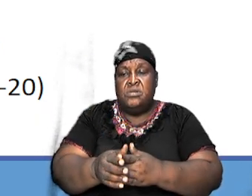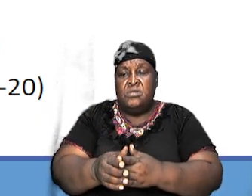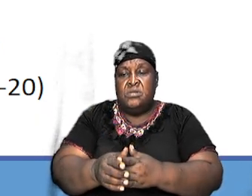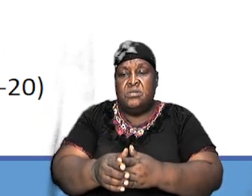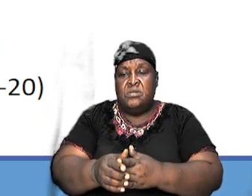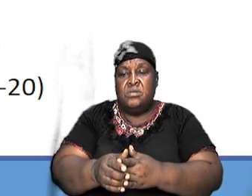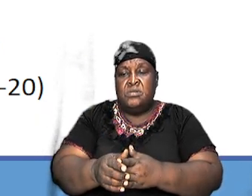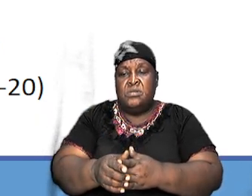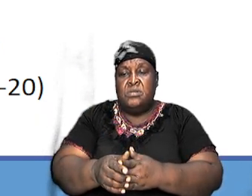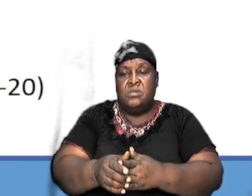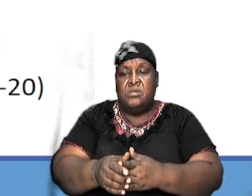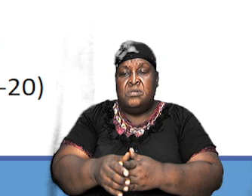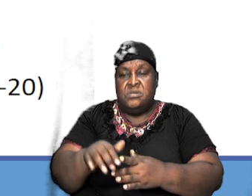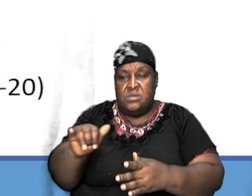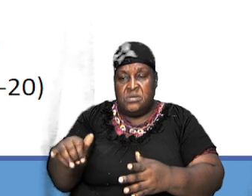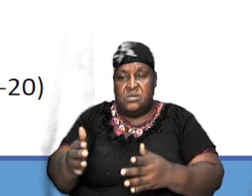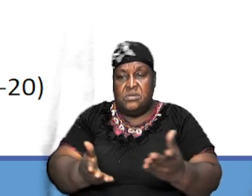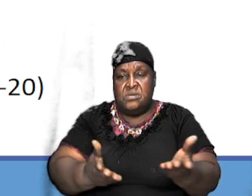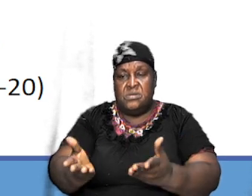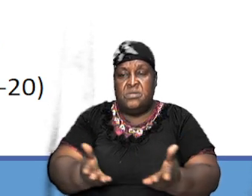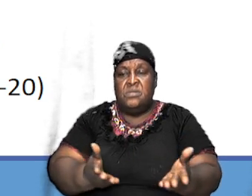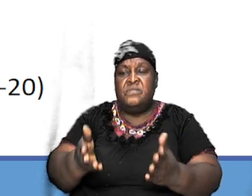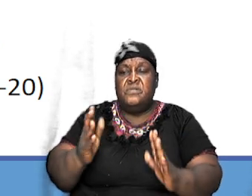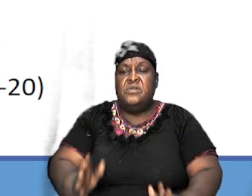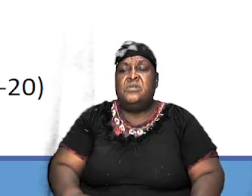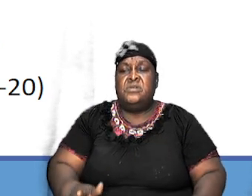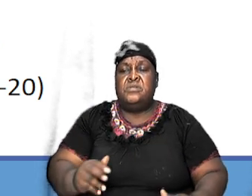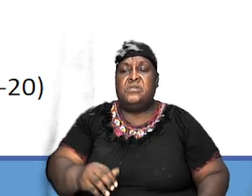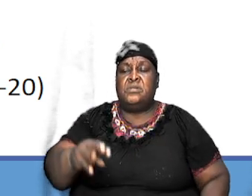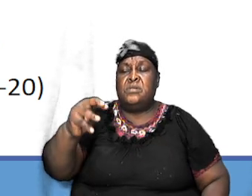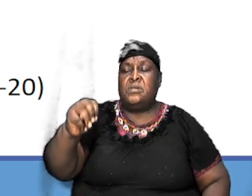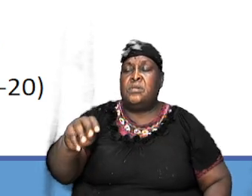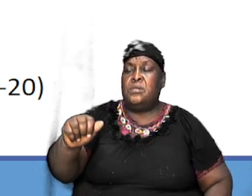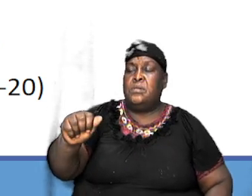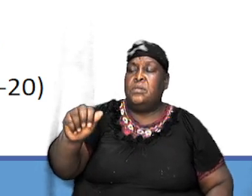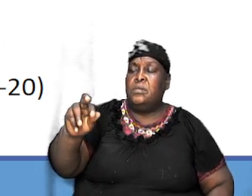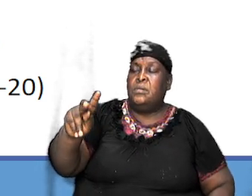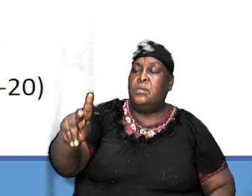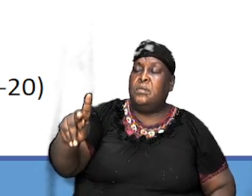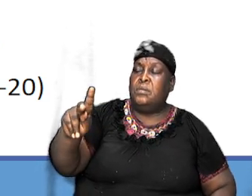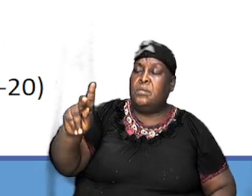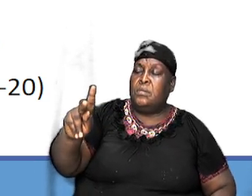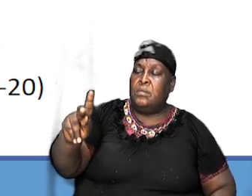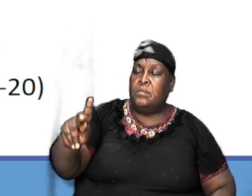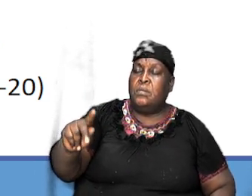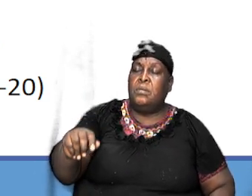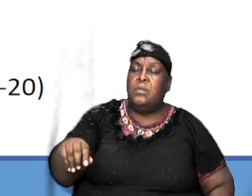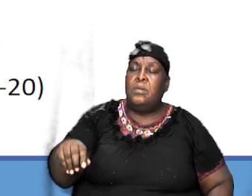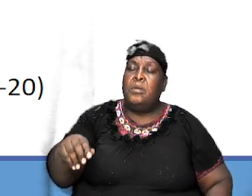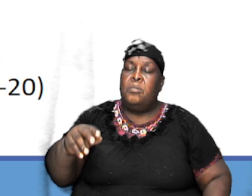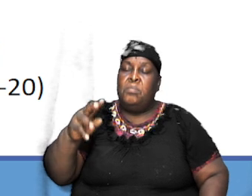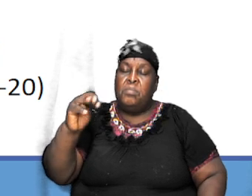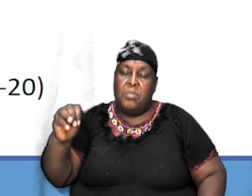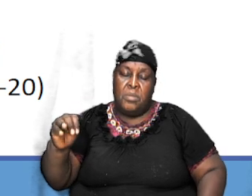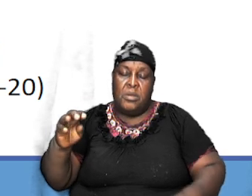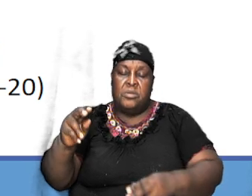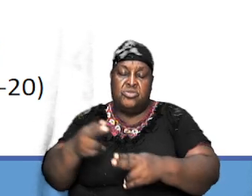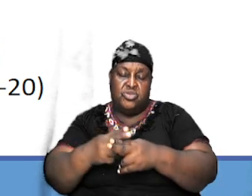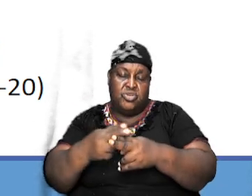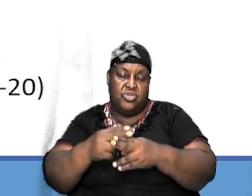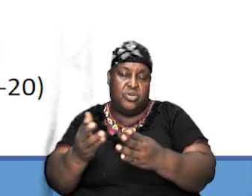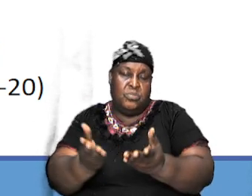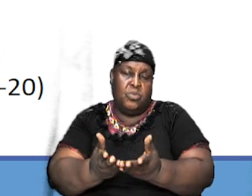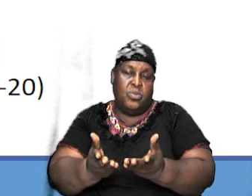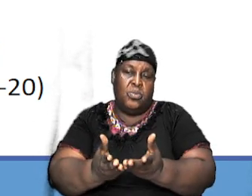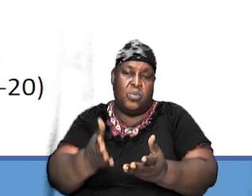16 verse 1 to 20. So let's say Mark is a very short book, and one of the reasons why it is so short